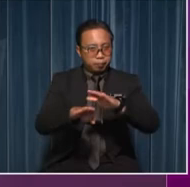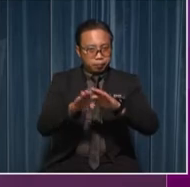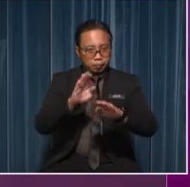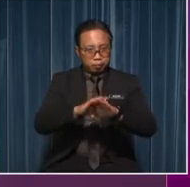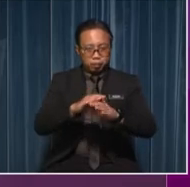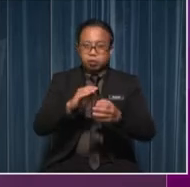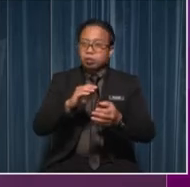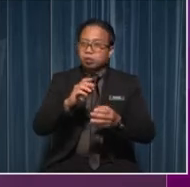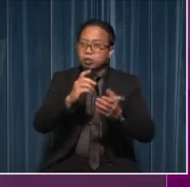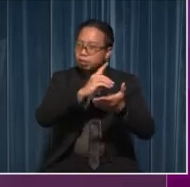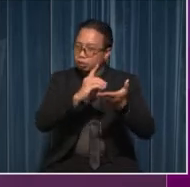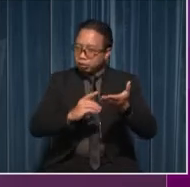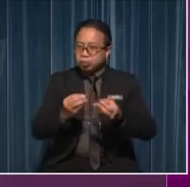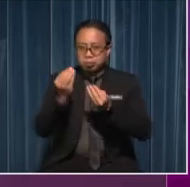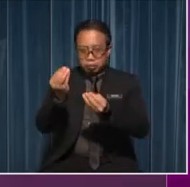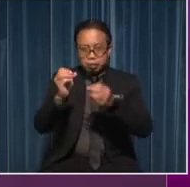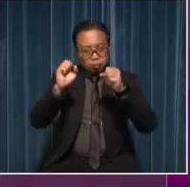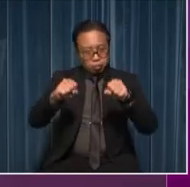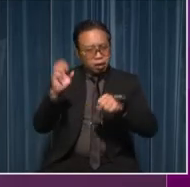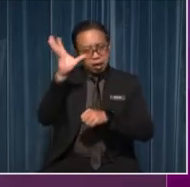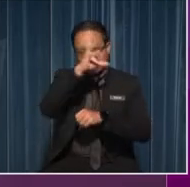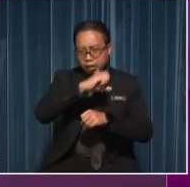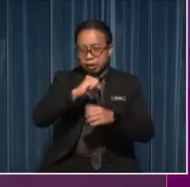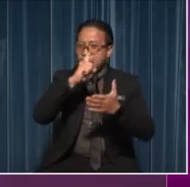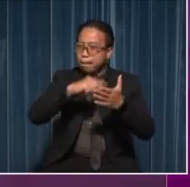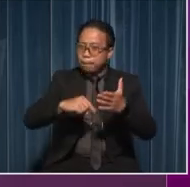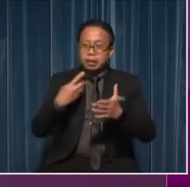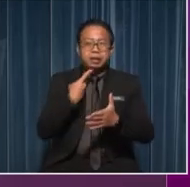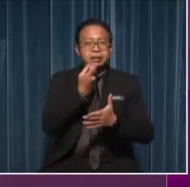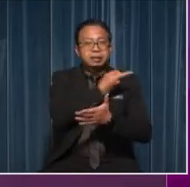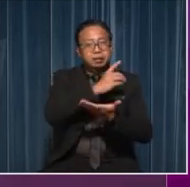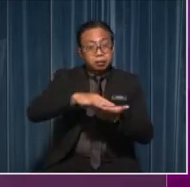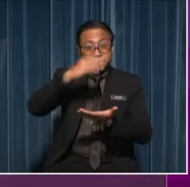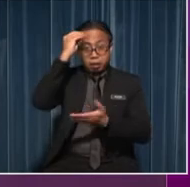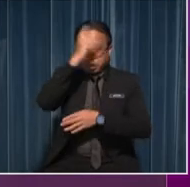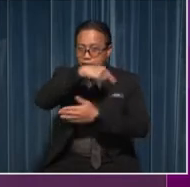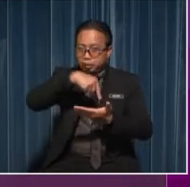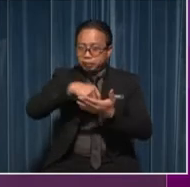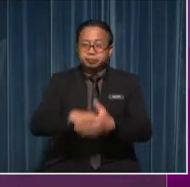diagram given, can you try to guess what we will learn today?